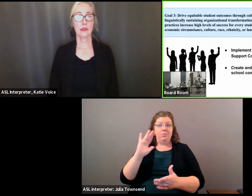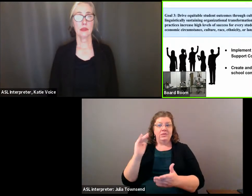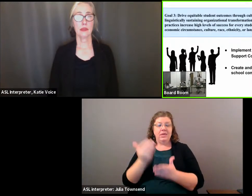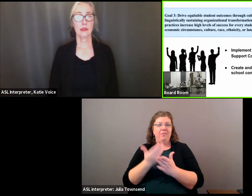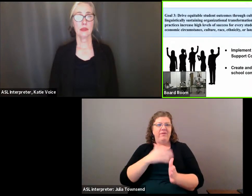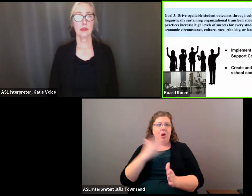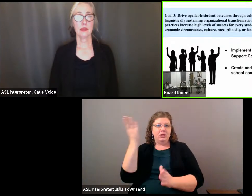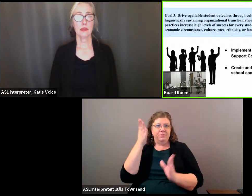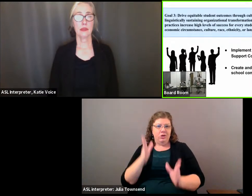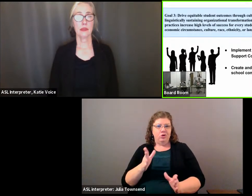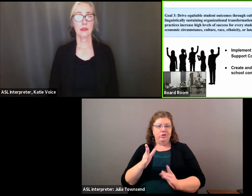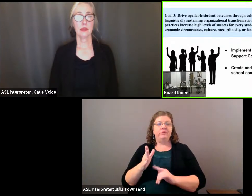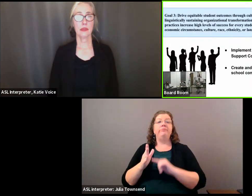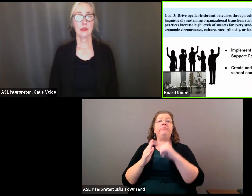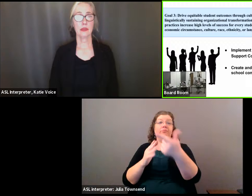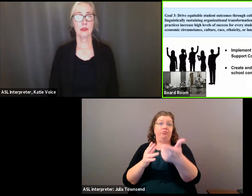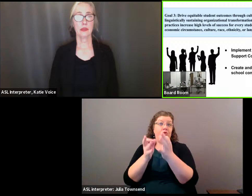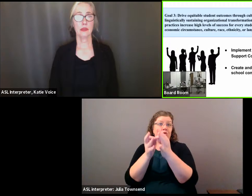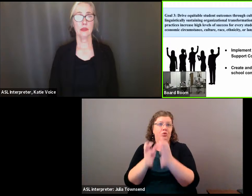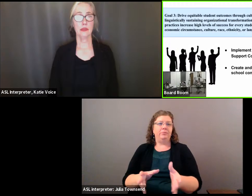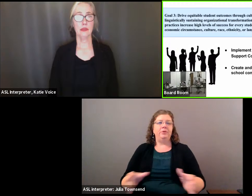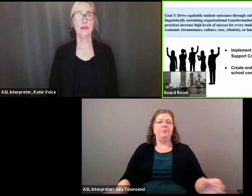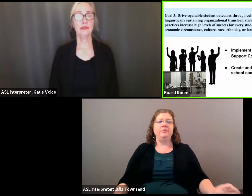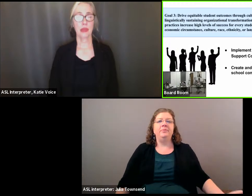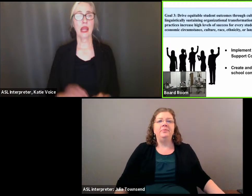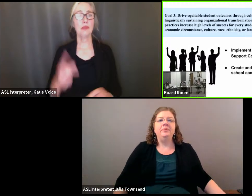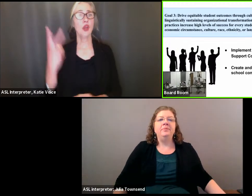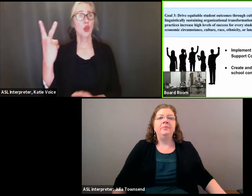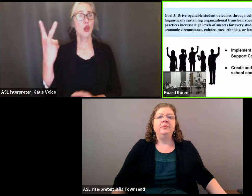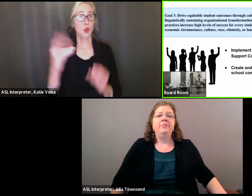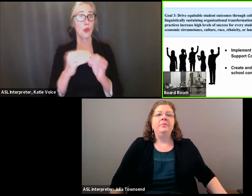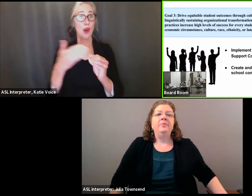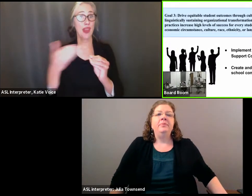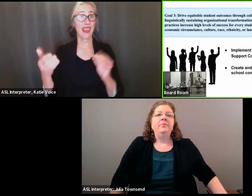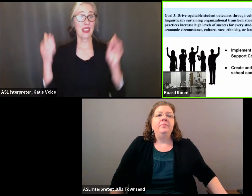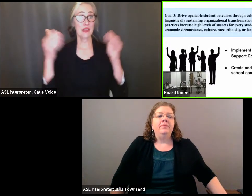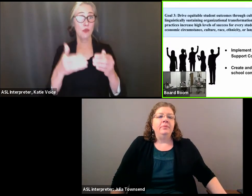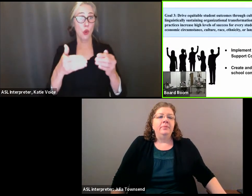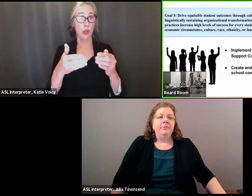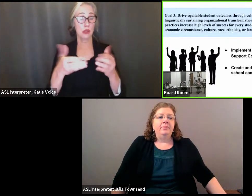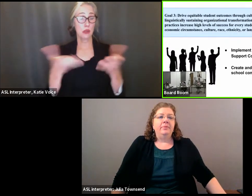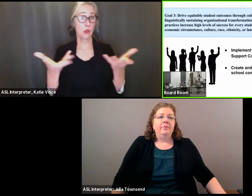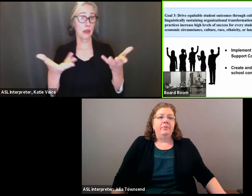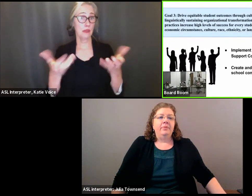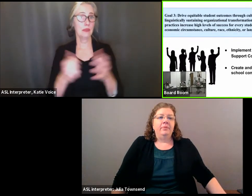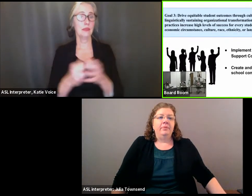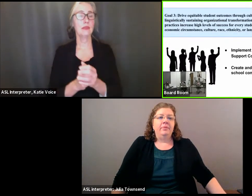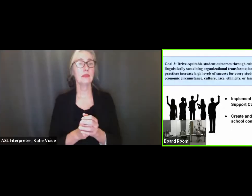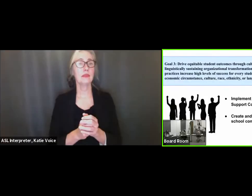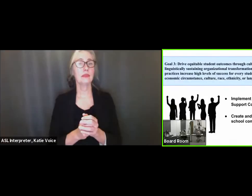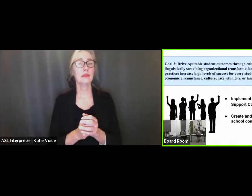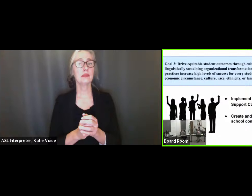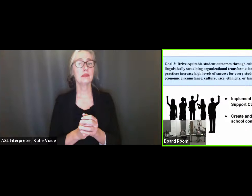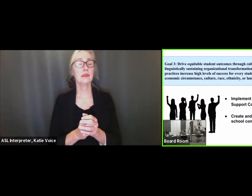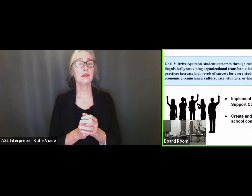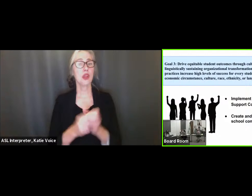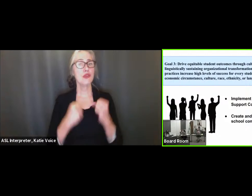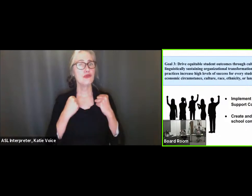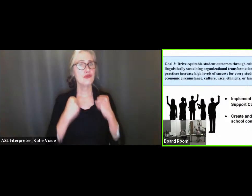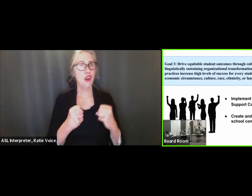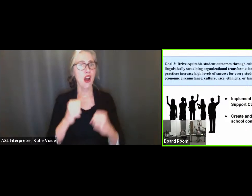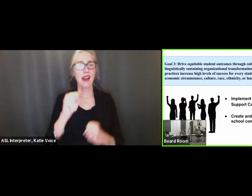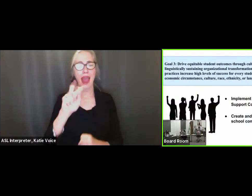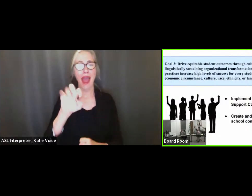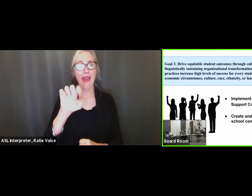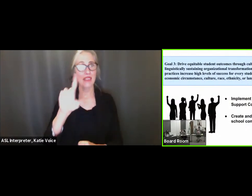speakers. Two things that that we're focusing on particular is really our strong AVID and PEAK